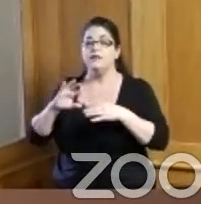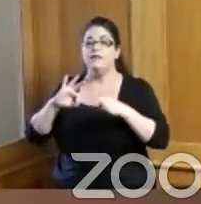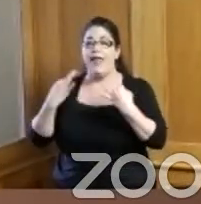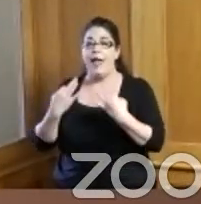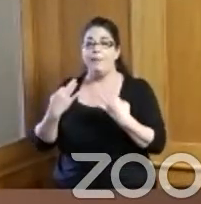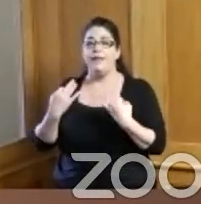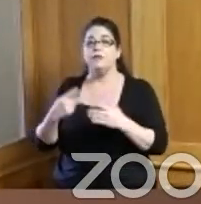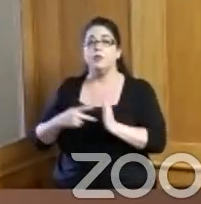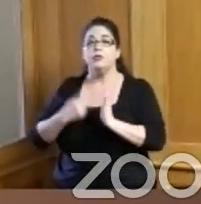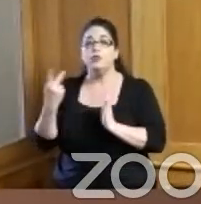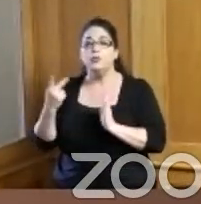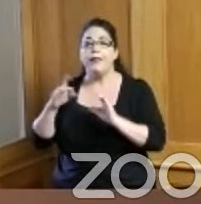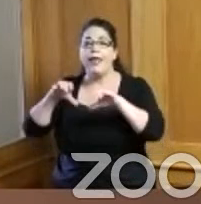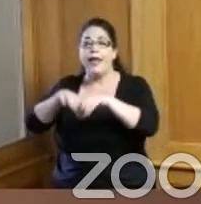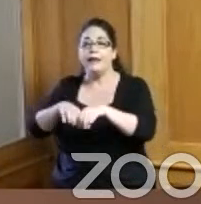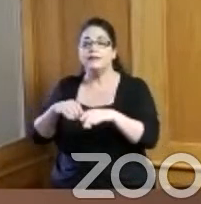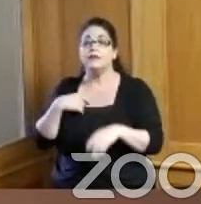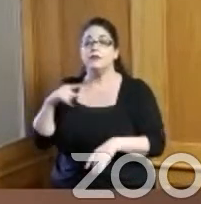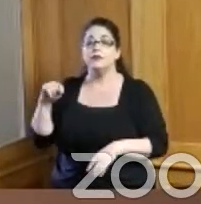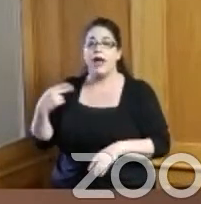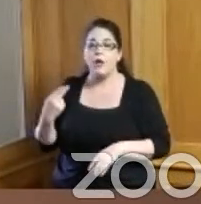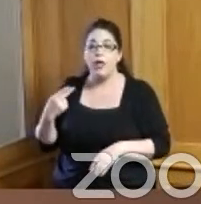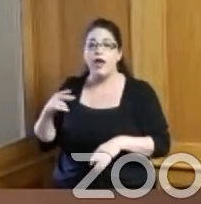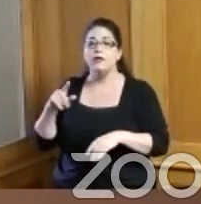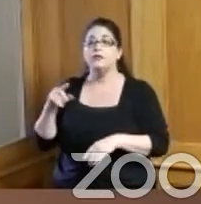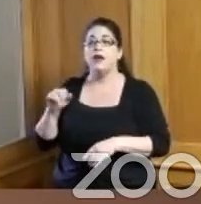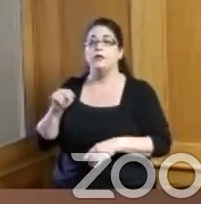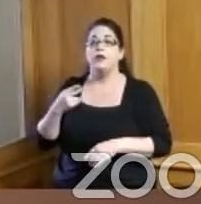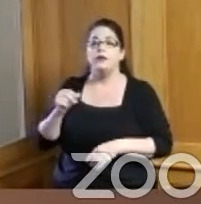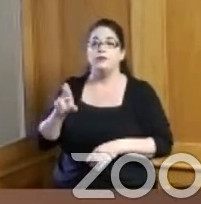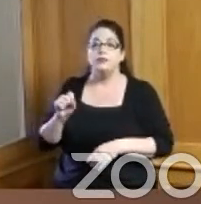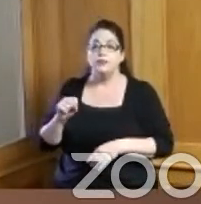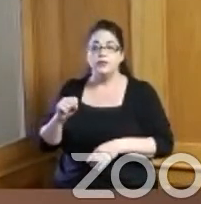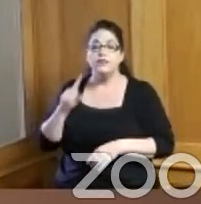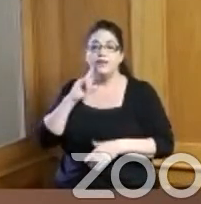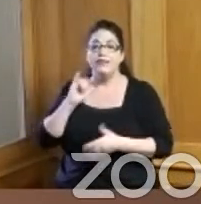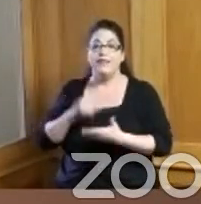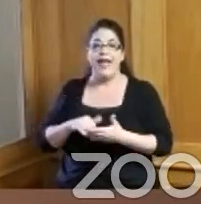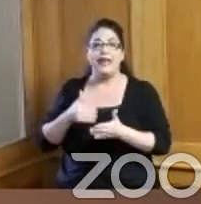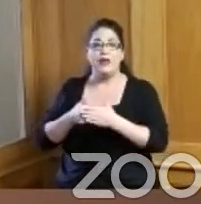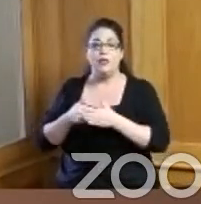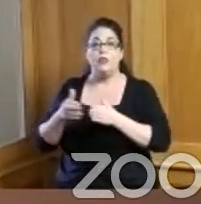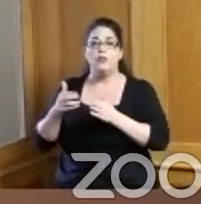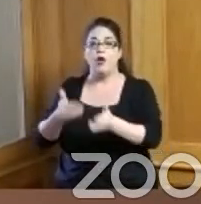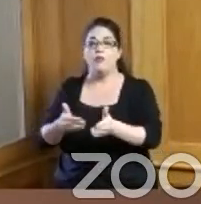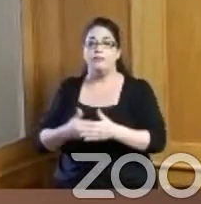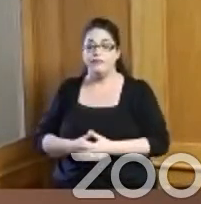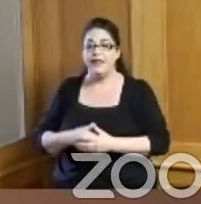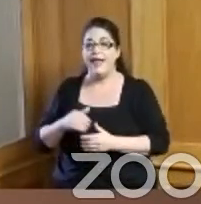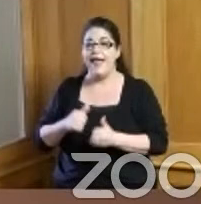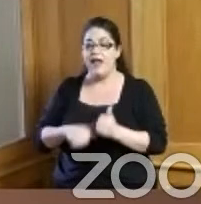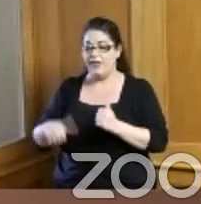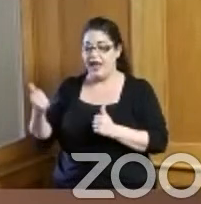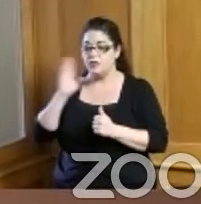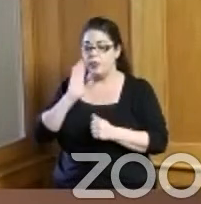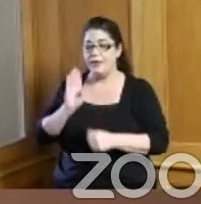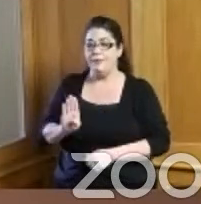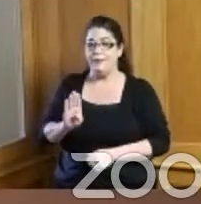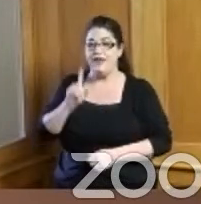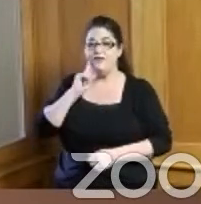reduced setbacks to allow the townhouse row home portion of the development. And then everything else would be rezoned to B